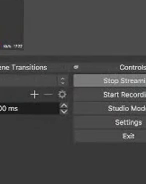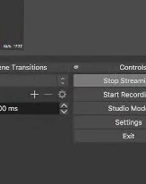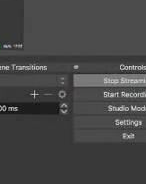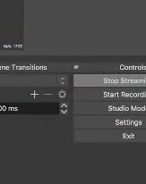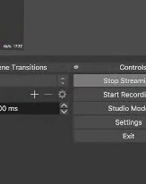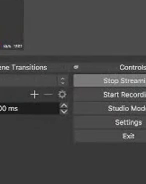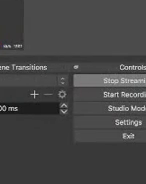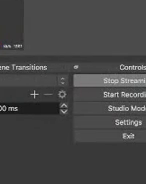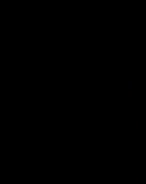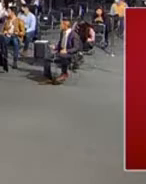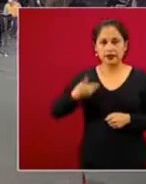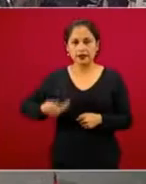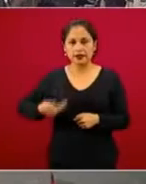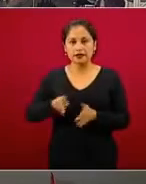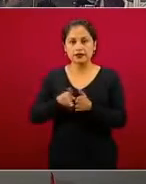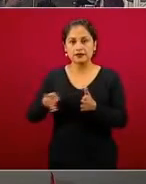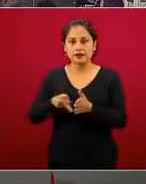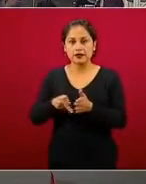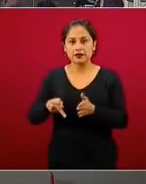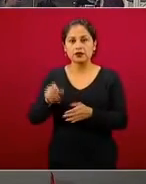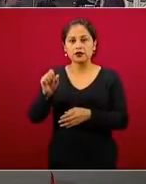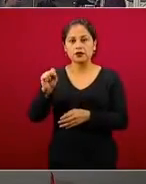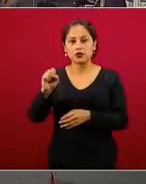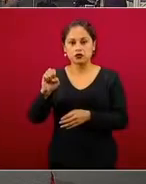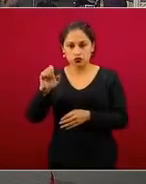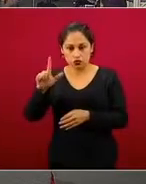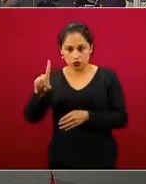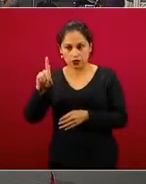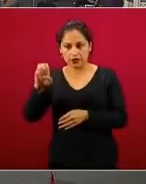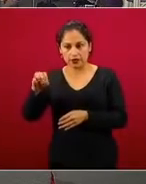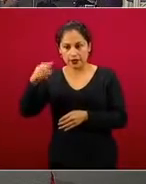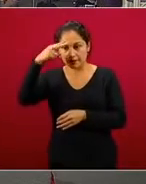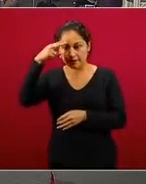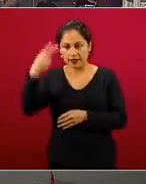Nurit Martínez from El Sol de Mexico.